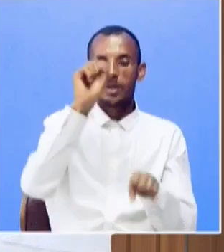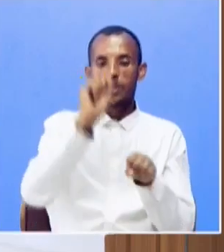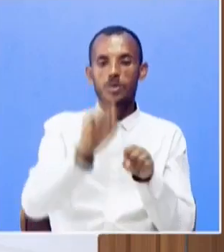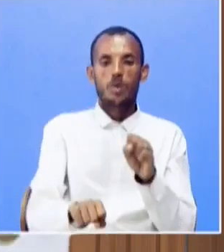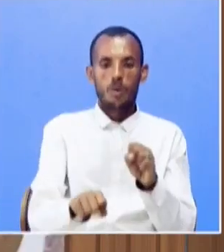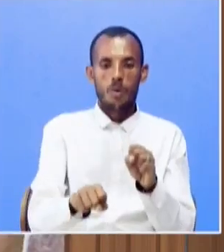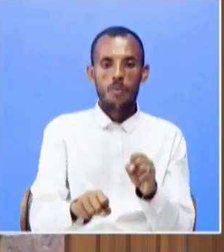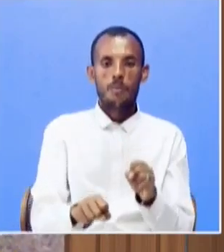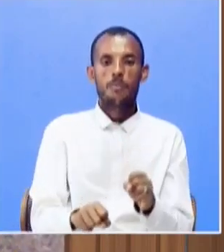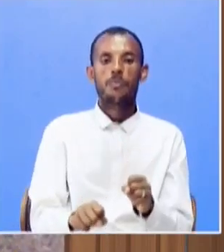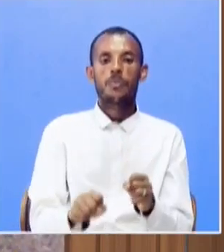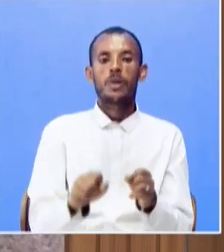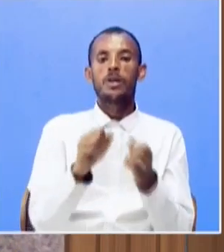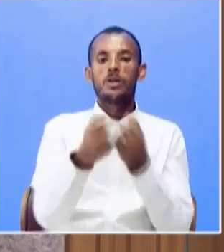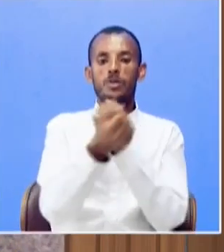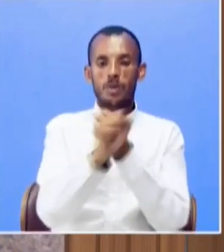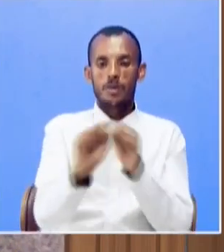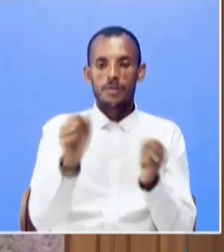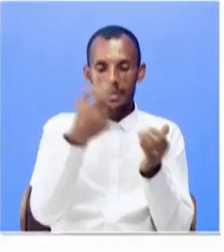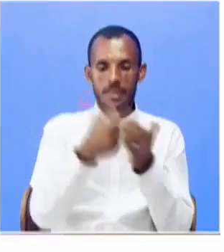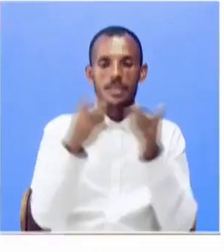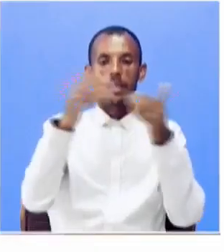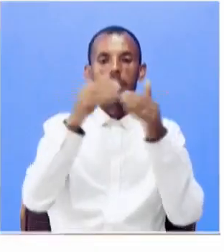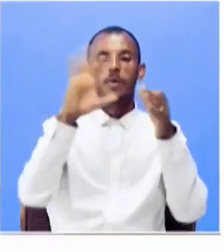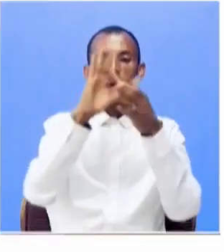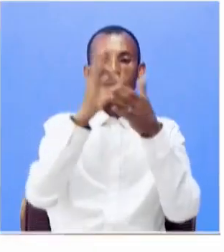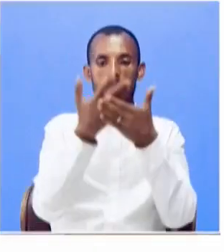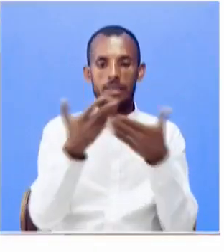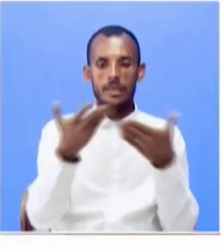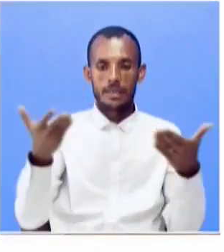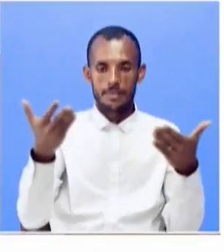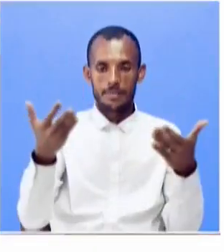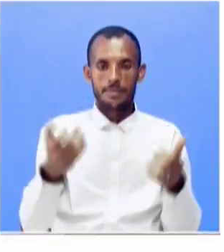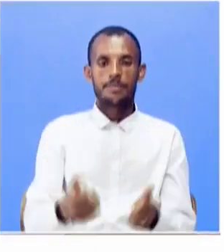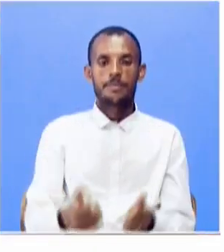So, to solve this equation,